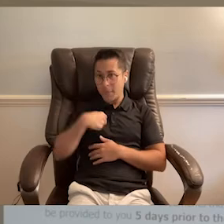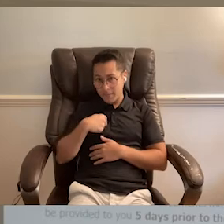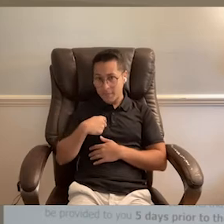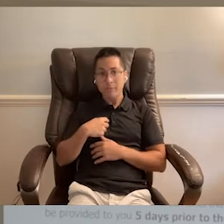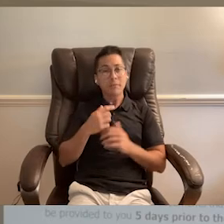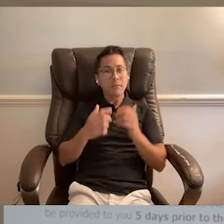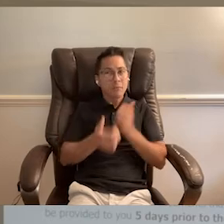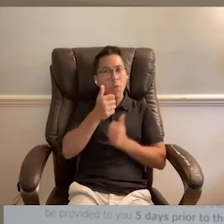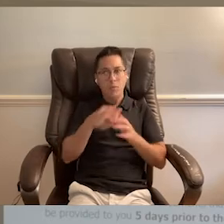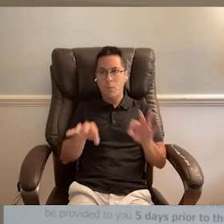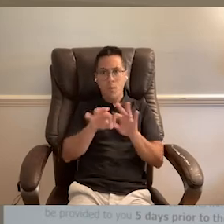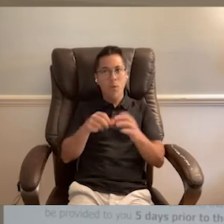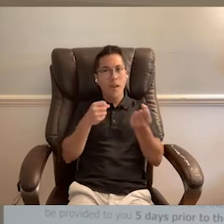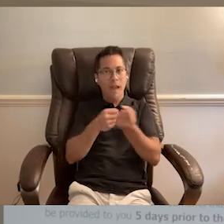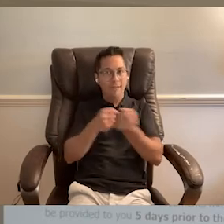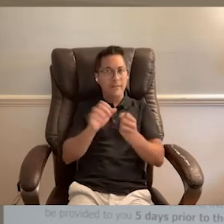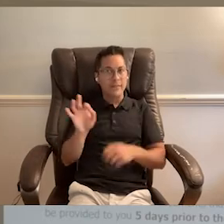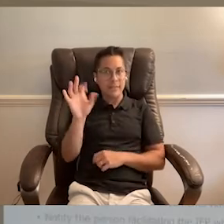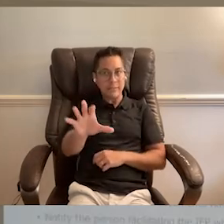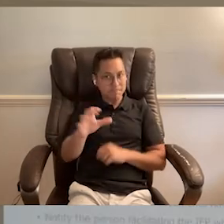tip. Okay.